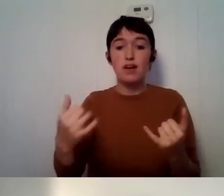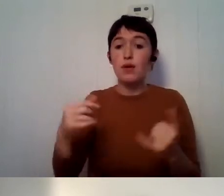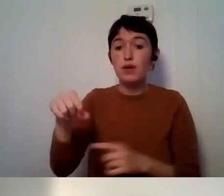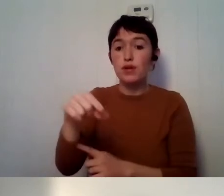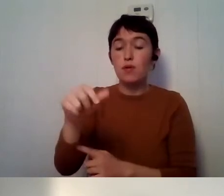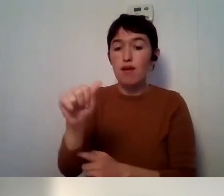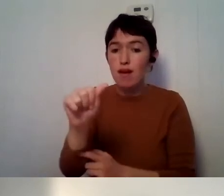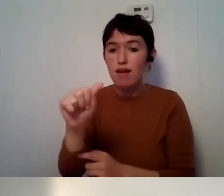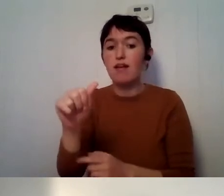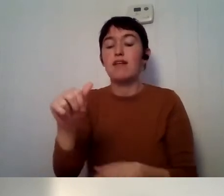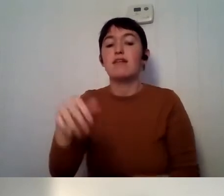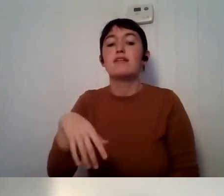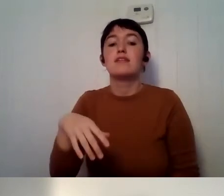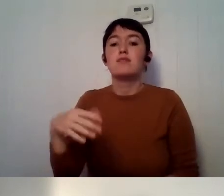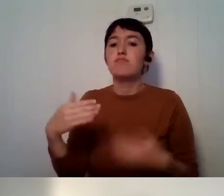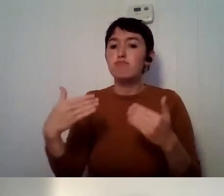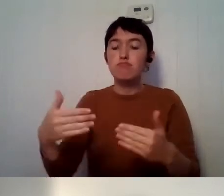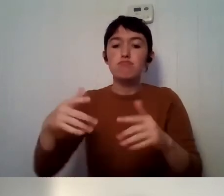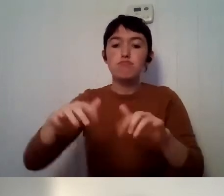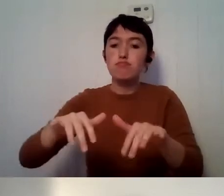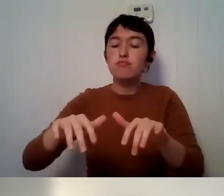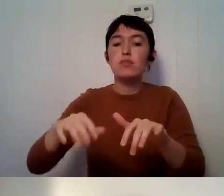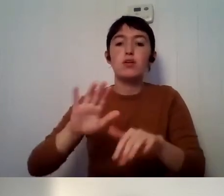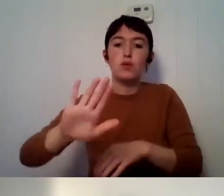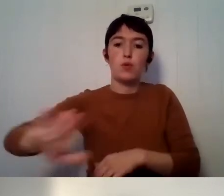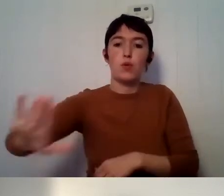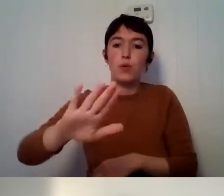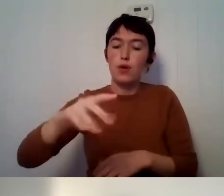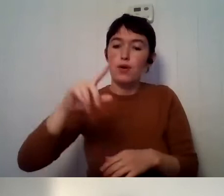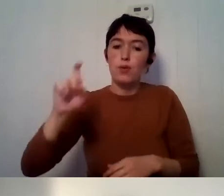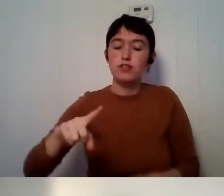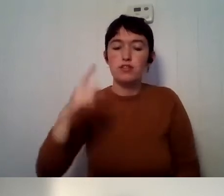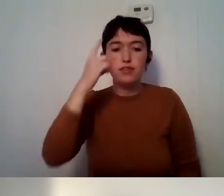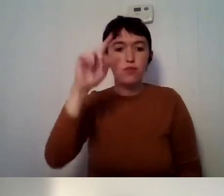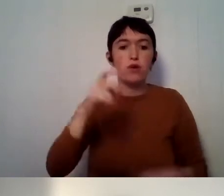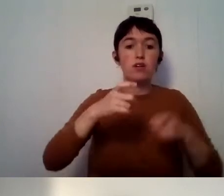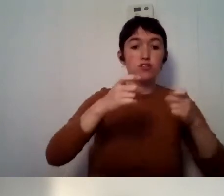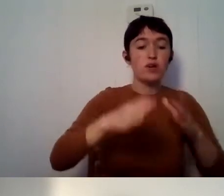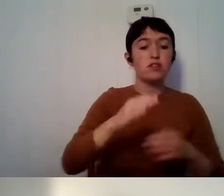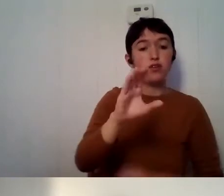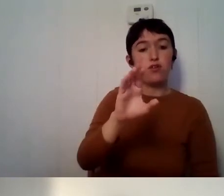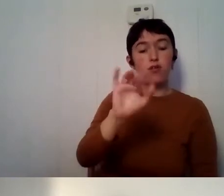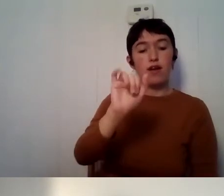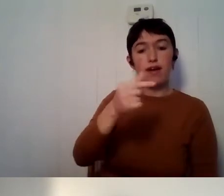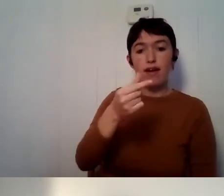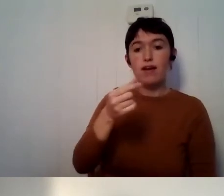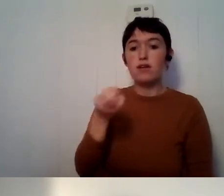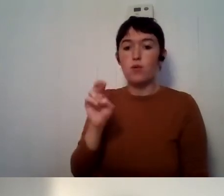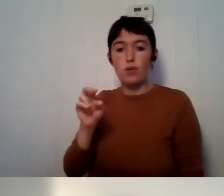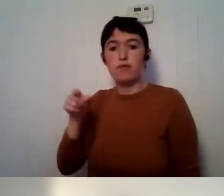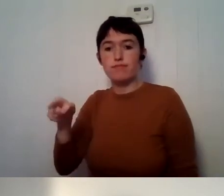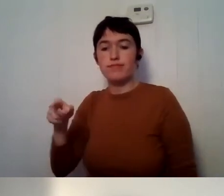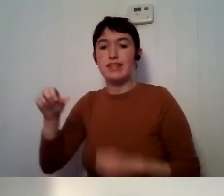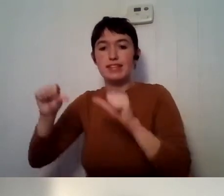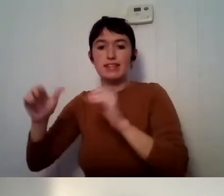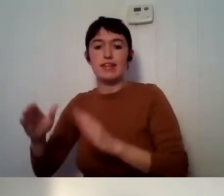of the event. Feel free to submit any questions that you have for either the director, Craig, or our glaciologist,